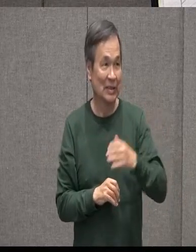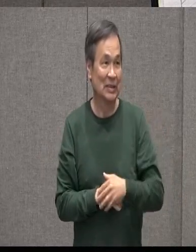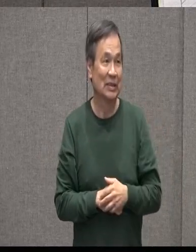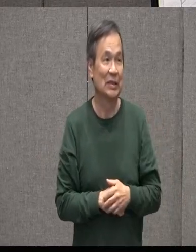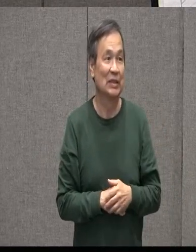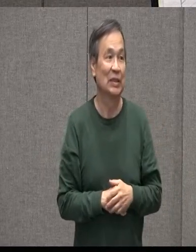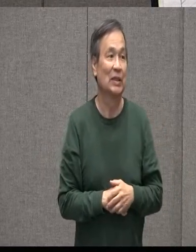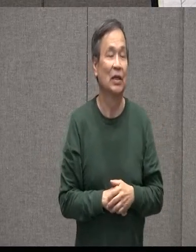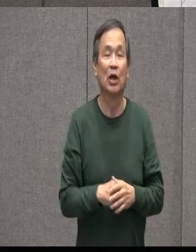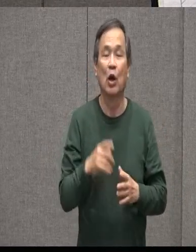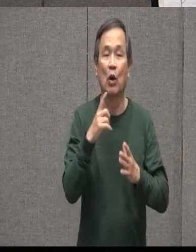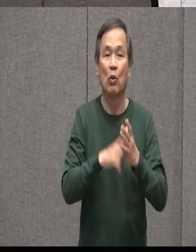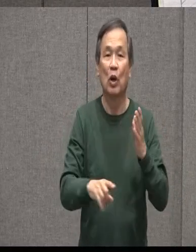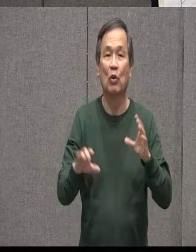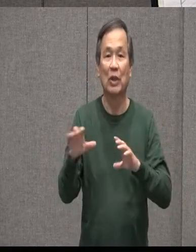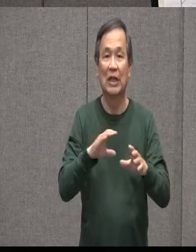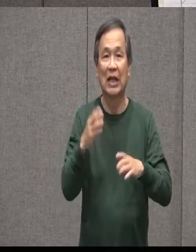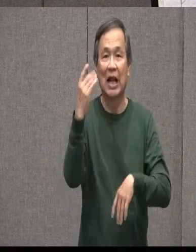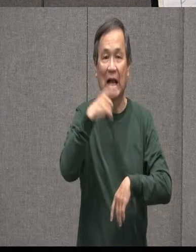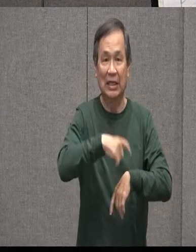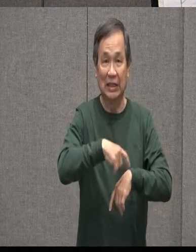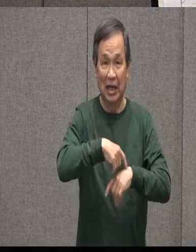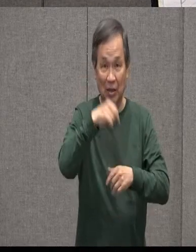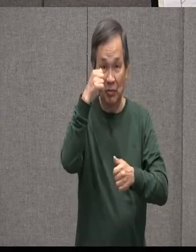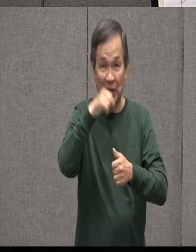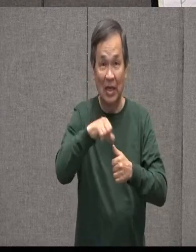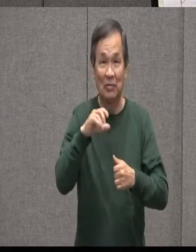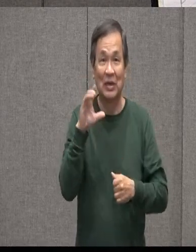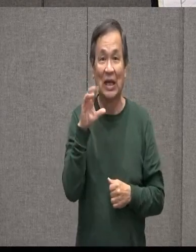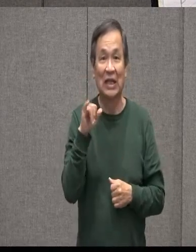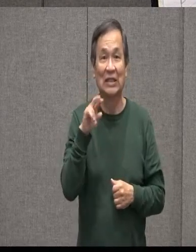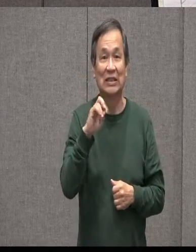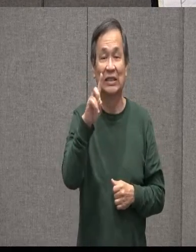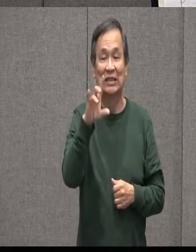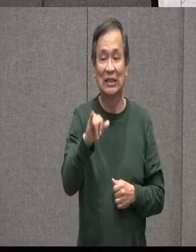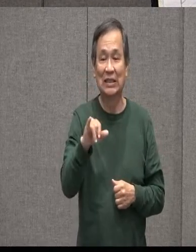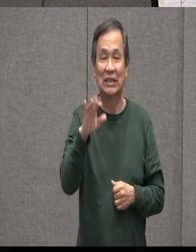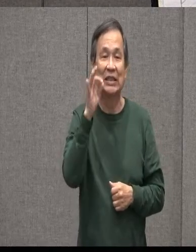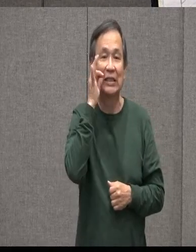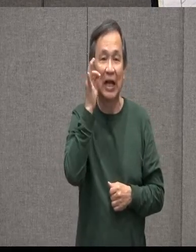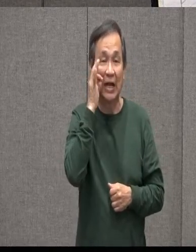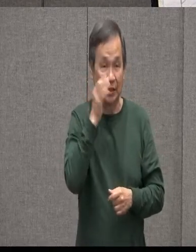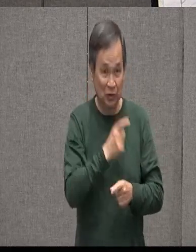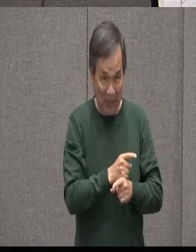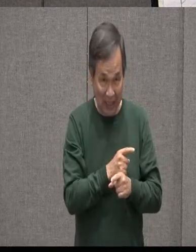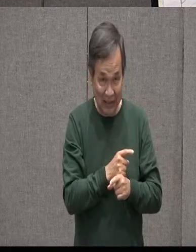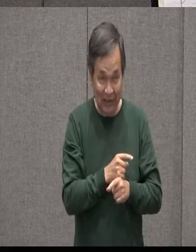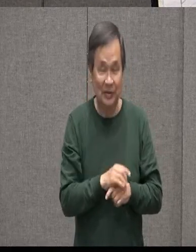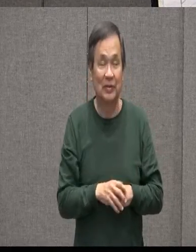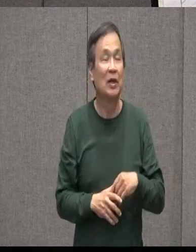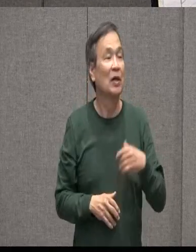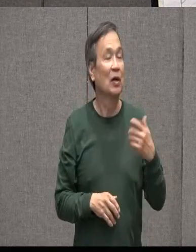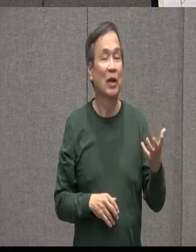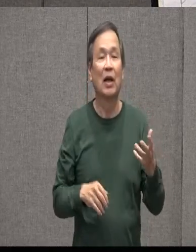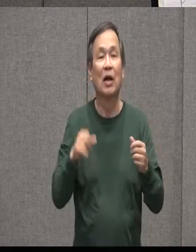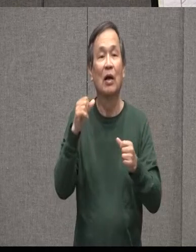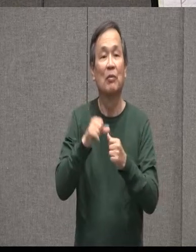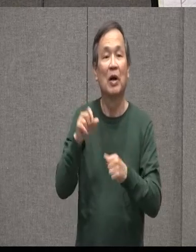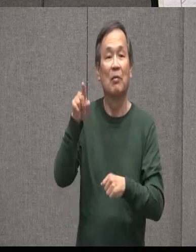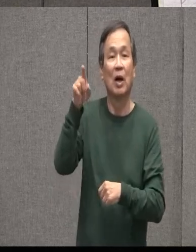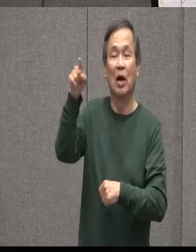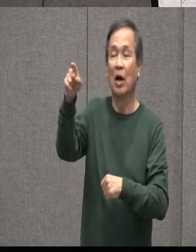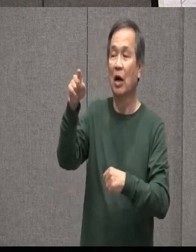use a marker with this. You want to use a pencil so you can try out your different ideas. And I think you're going to have a great time with it. And I thank